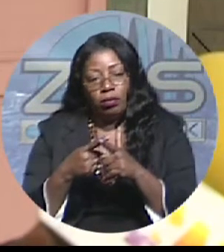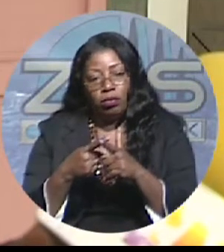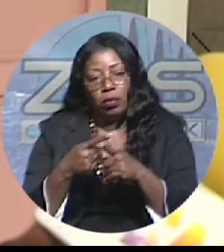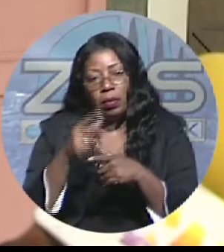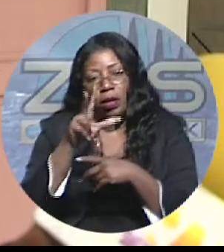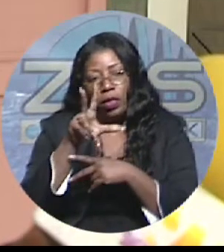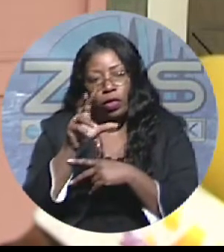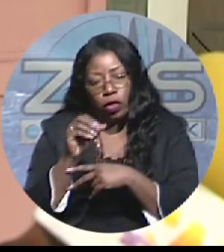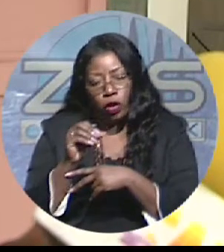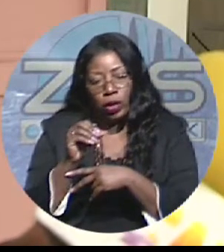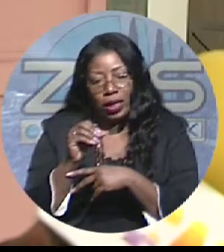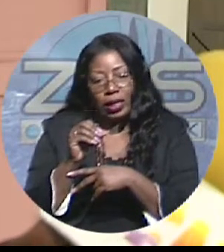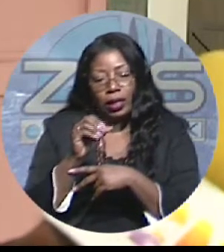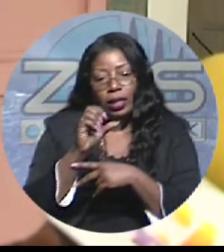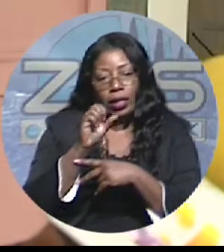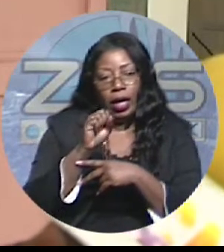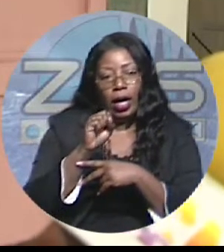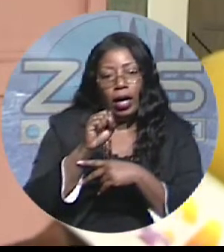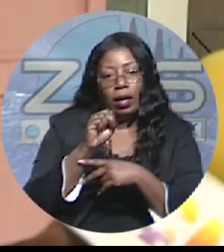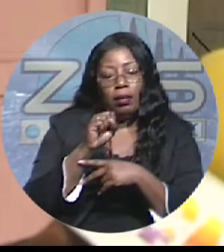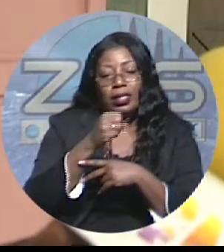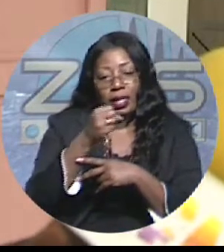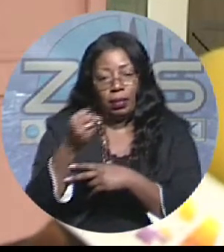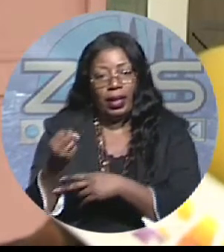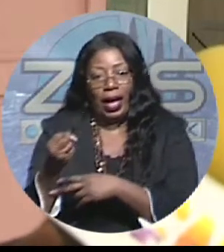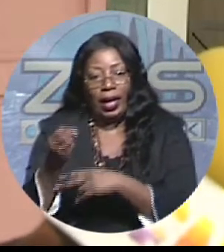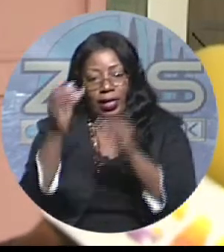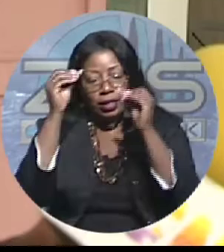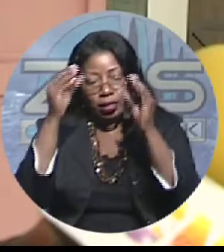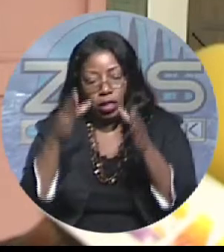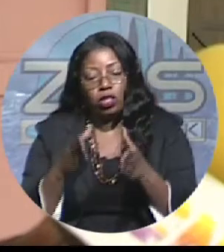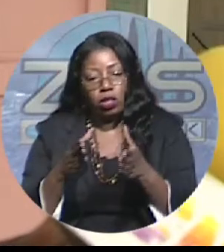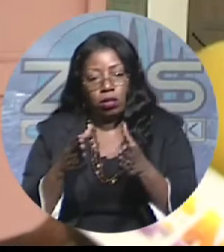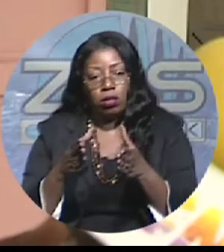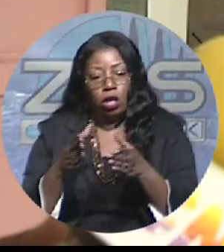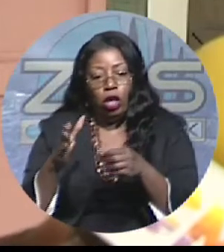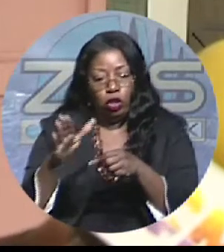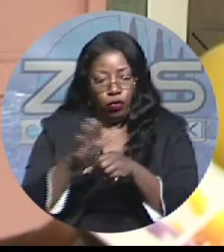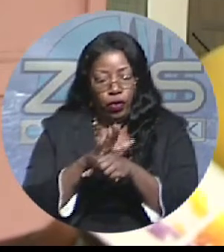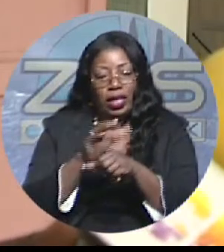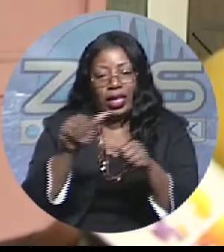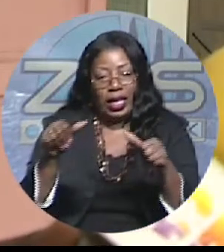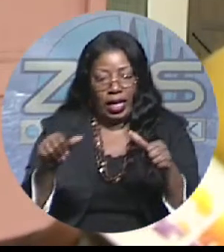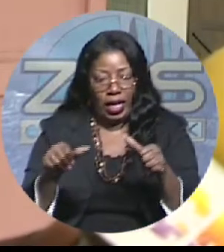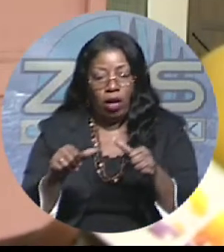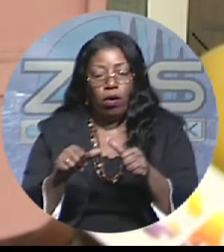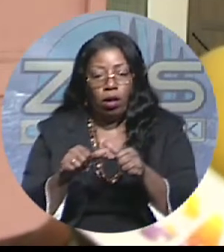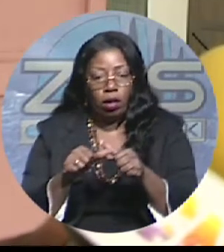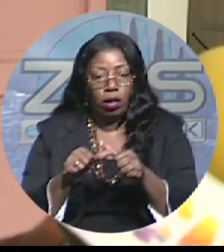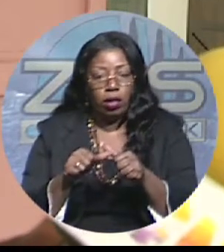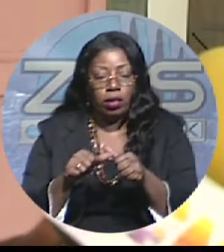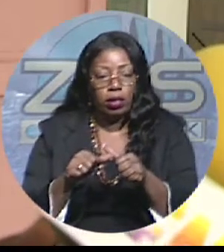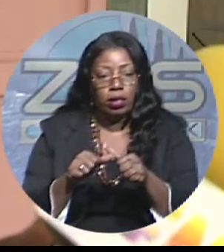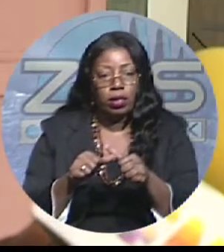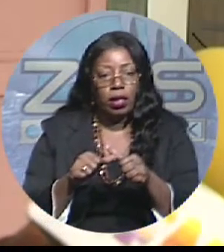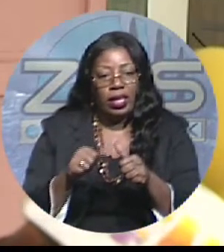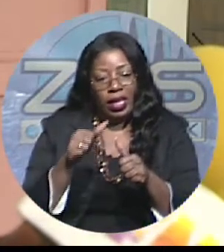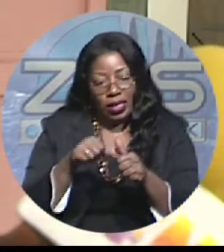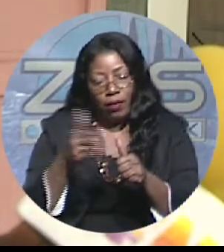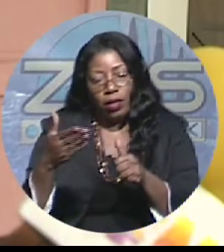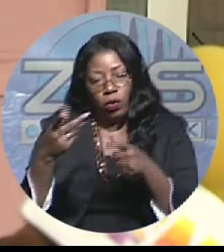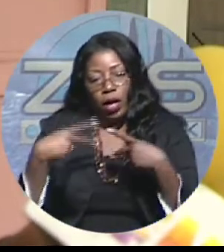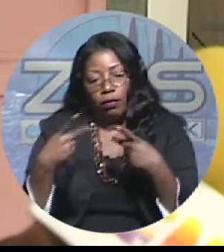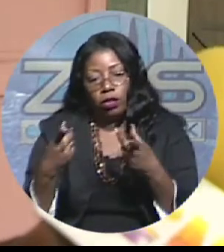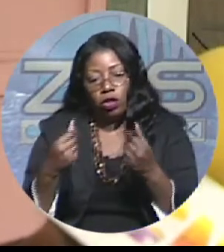30 supply teachers in order to fill the vacancies that were created. At the end of the day, that, you know, this is something we do every school year.